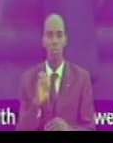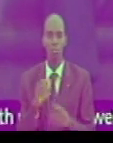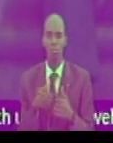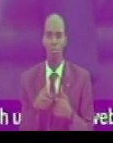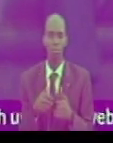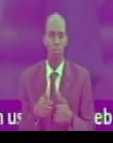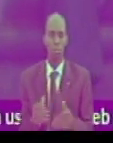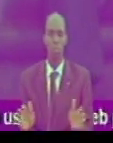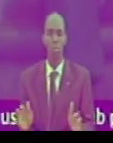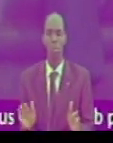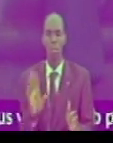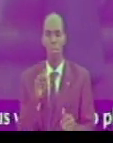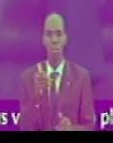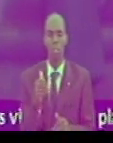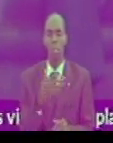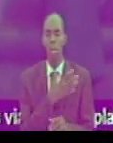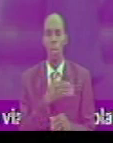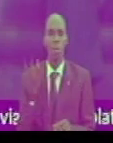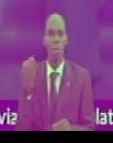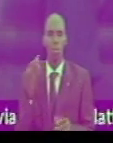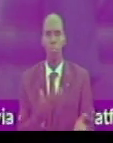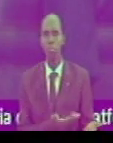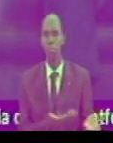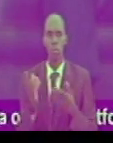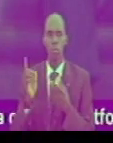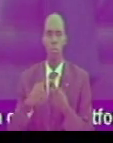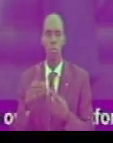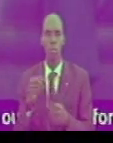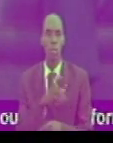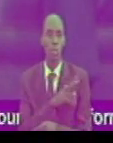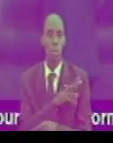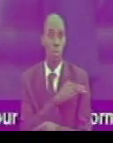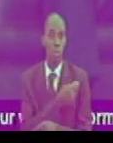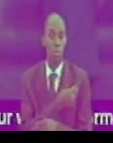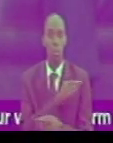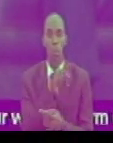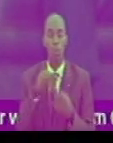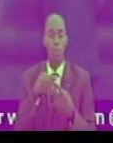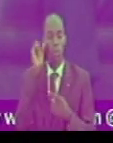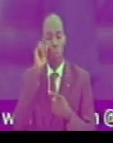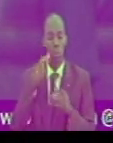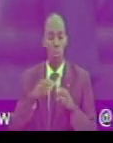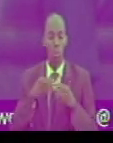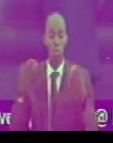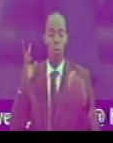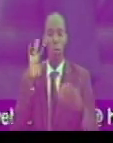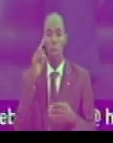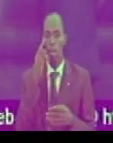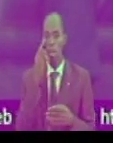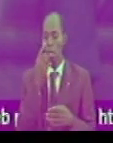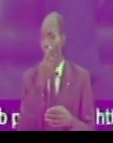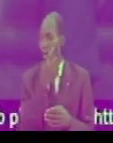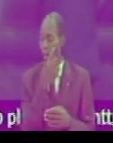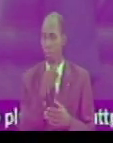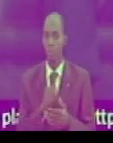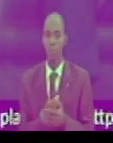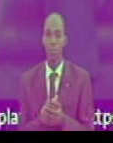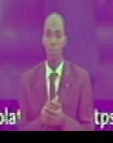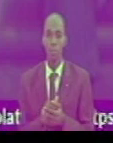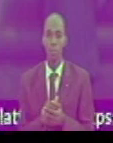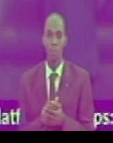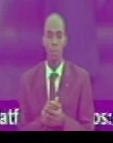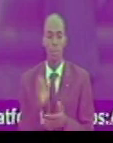eyes, I found myself in the hospital. So I was diagnosed of ulcer. This is not just an ordinary ulcer,